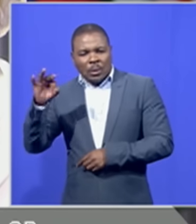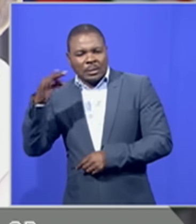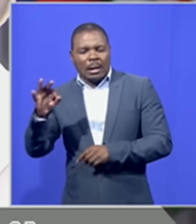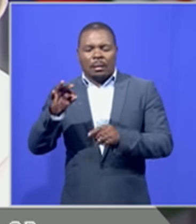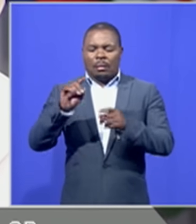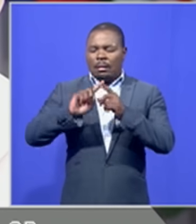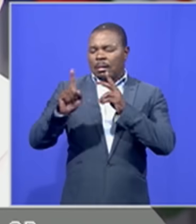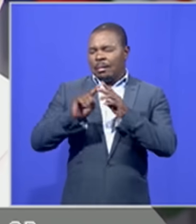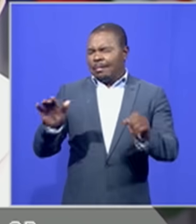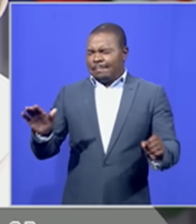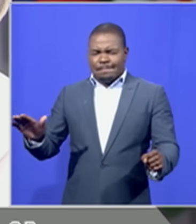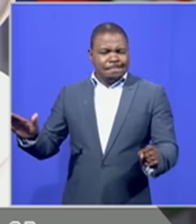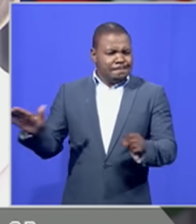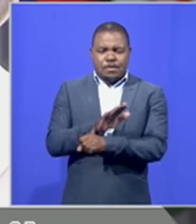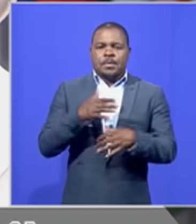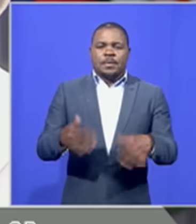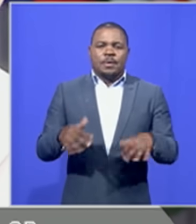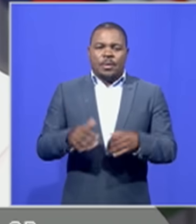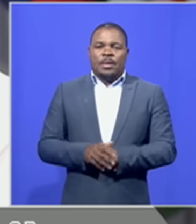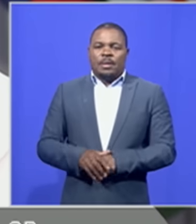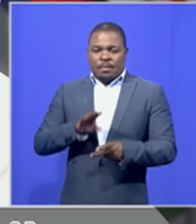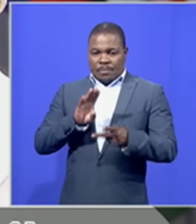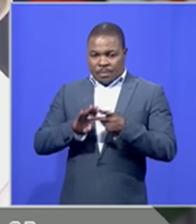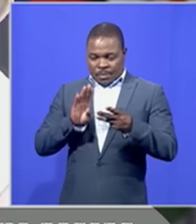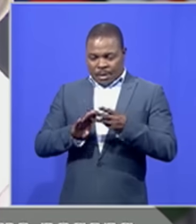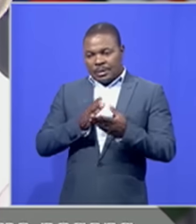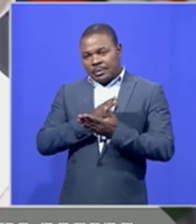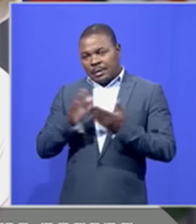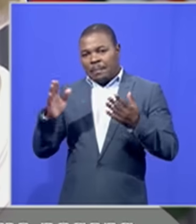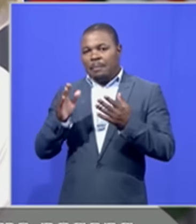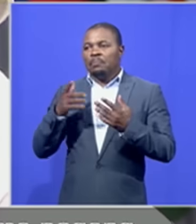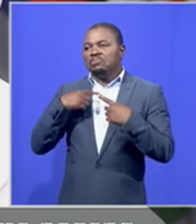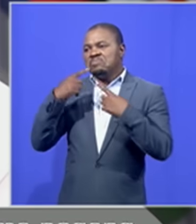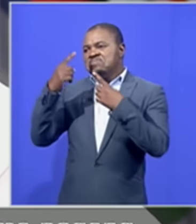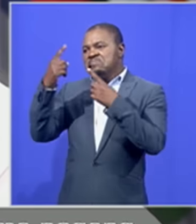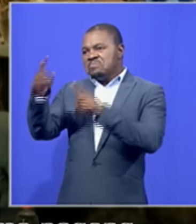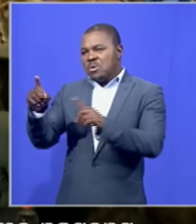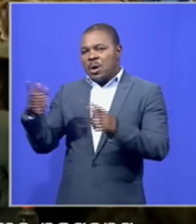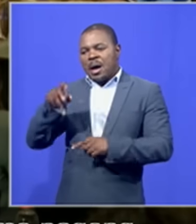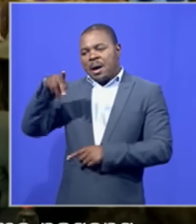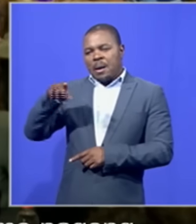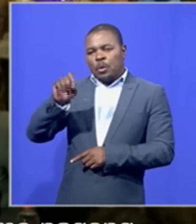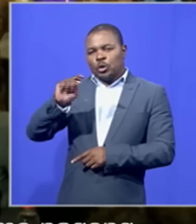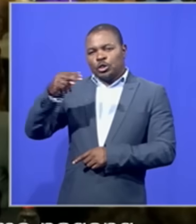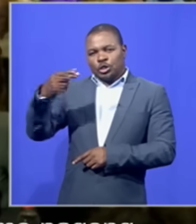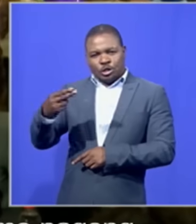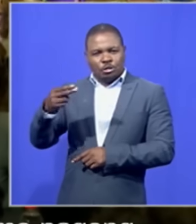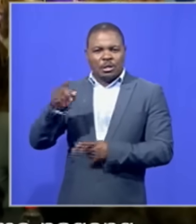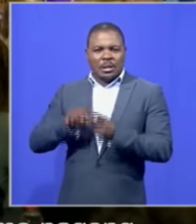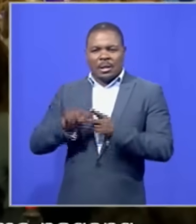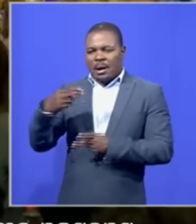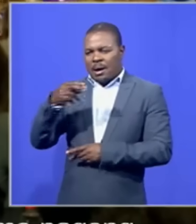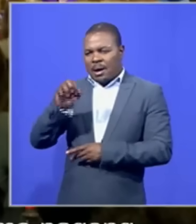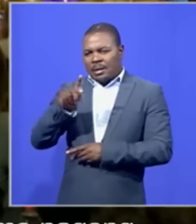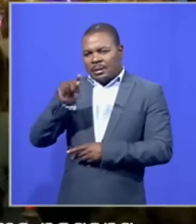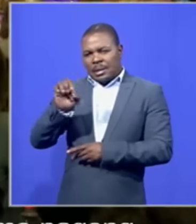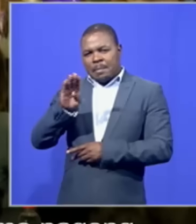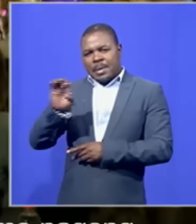baeng ba rona ba ebile ba ipaka ko province ya Northwest mo Potchefstroom ka mo Hartbeespoort me